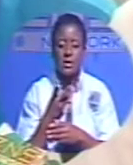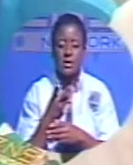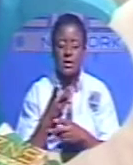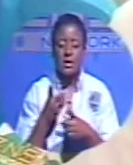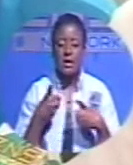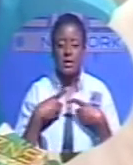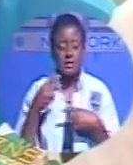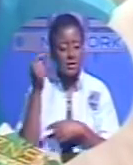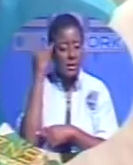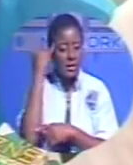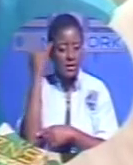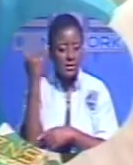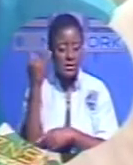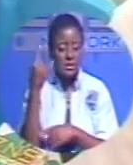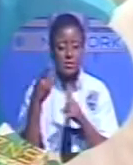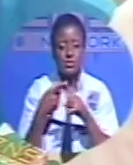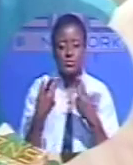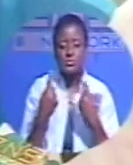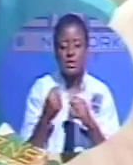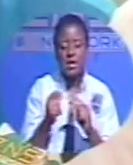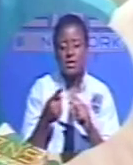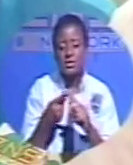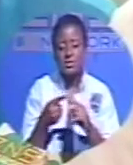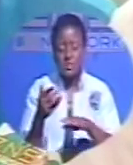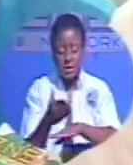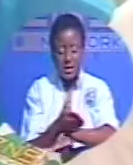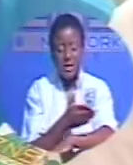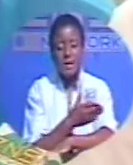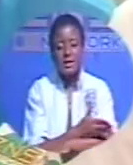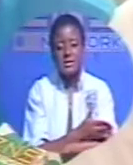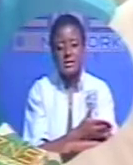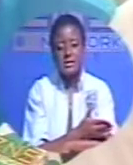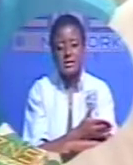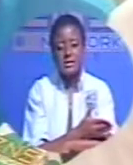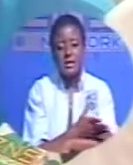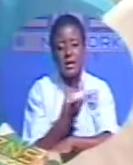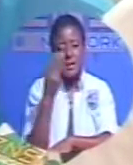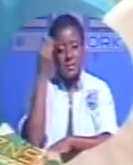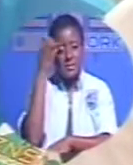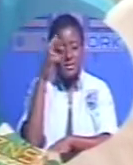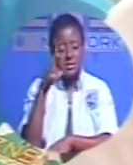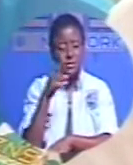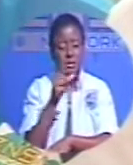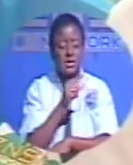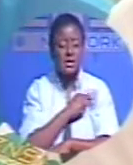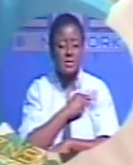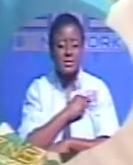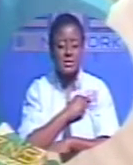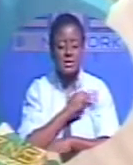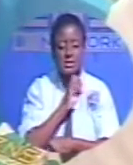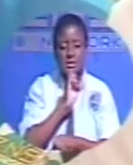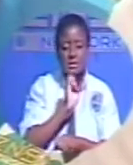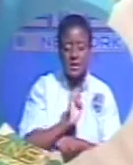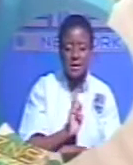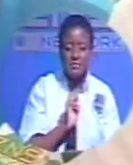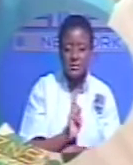to try and enhance Mr. Gibson's efforts,